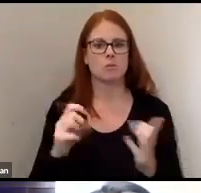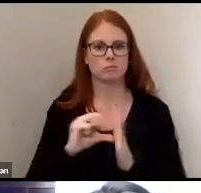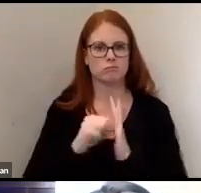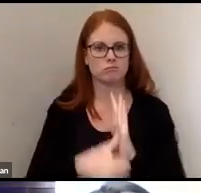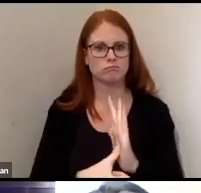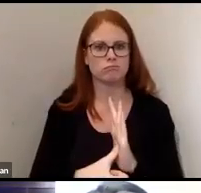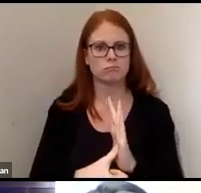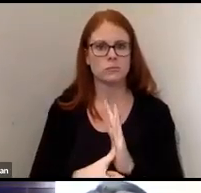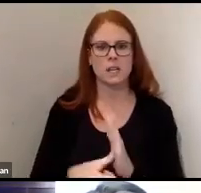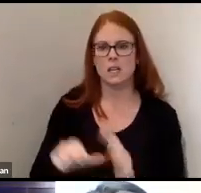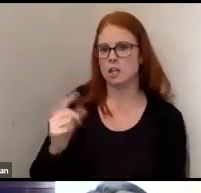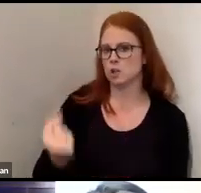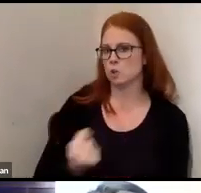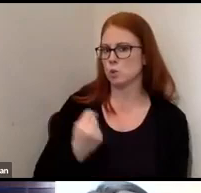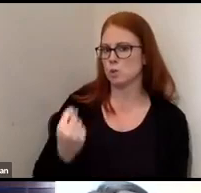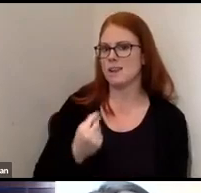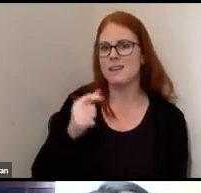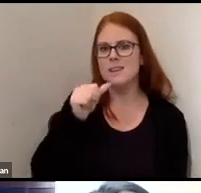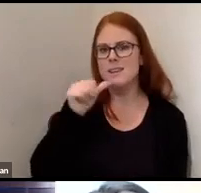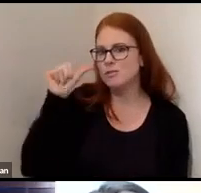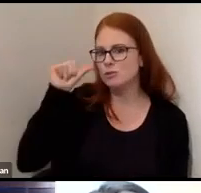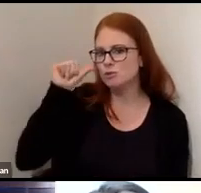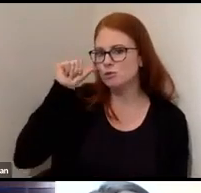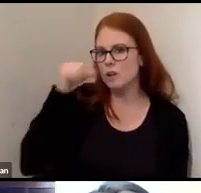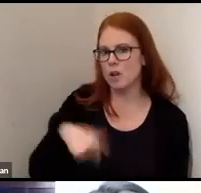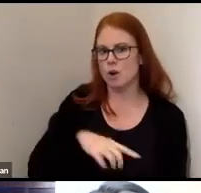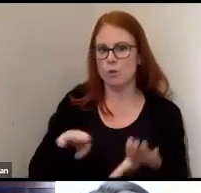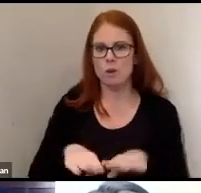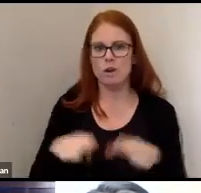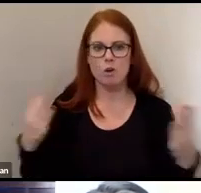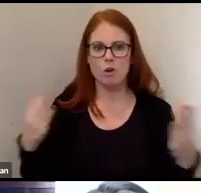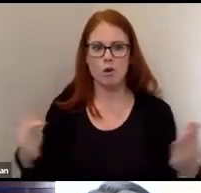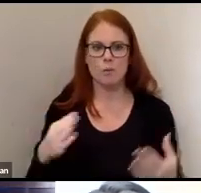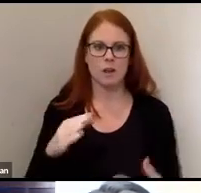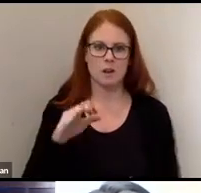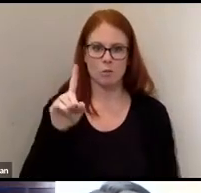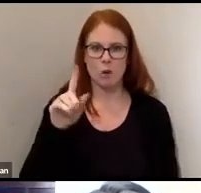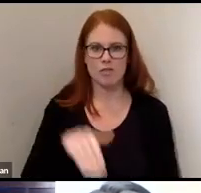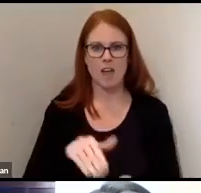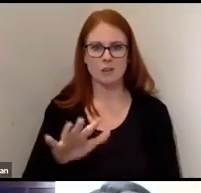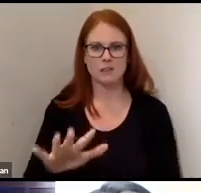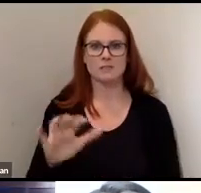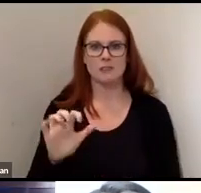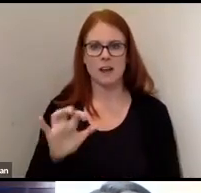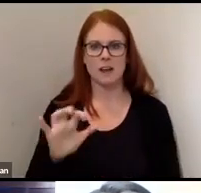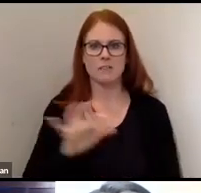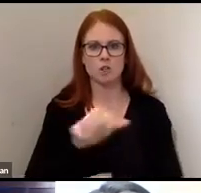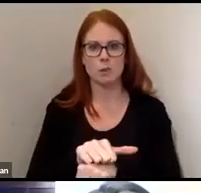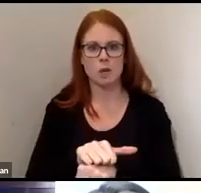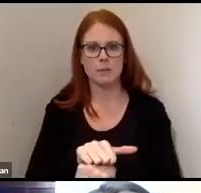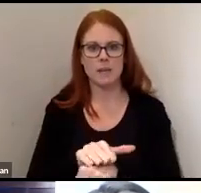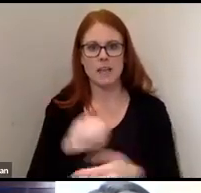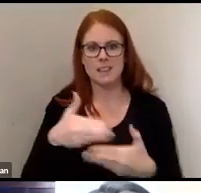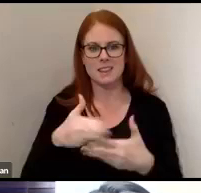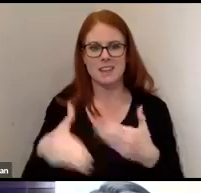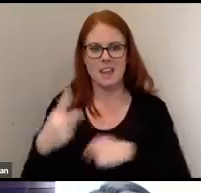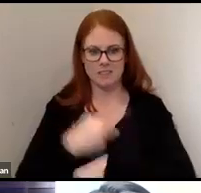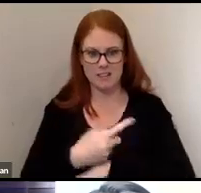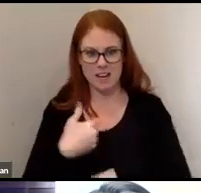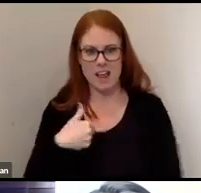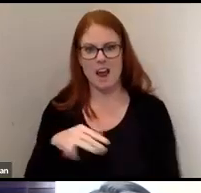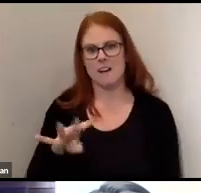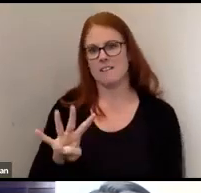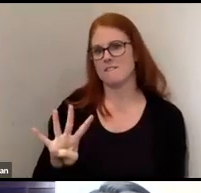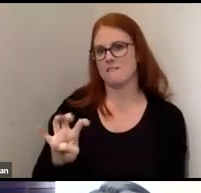that yesterday, we opened up 1,500 appointments. At the end of the day, we had about